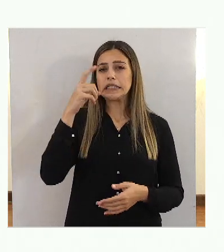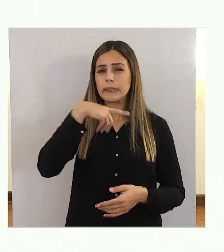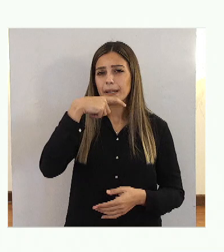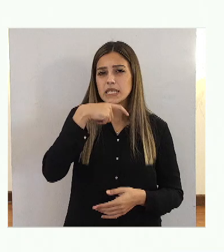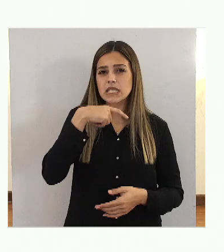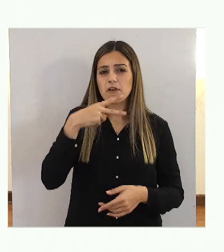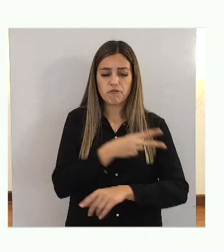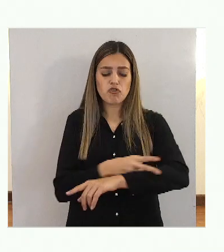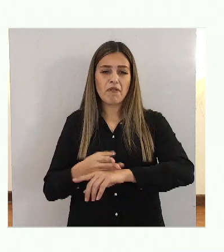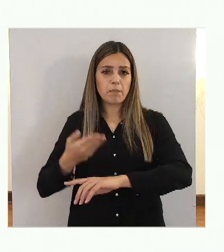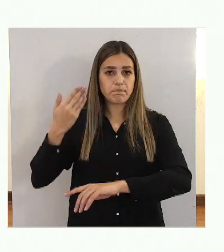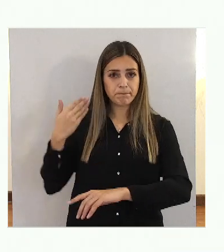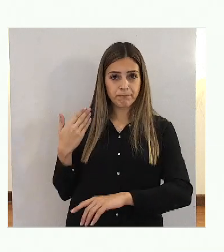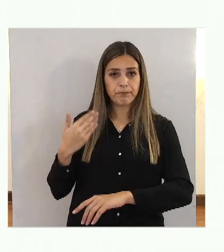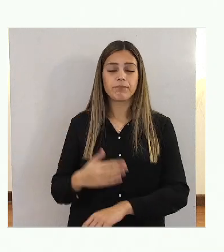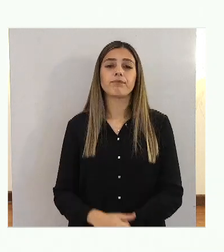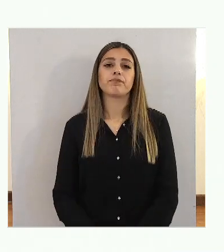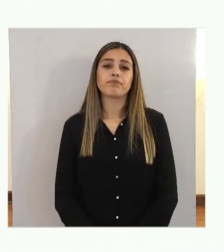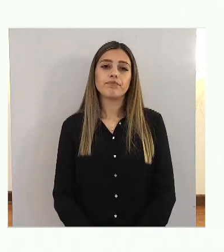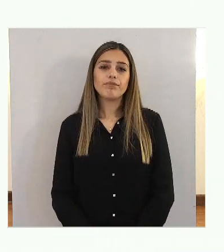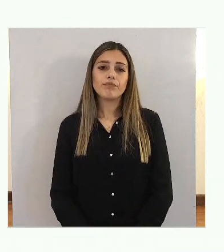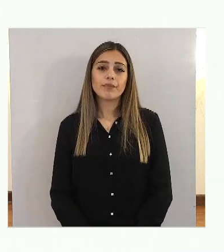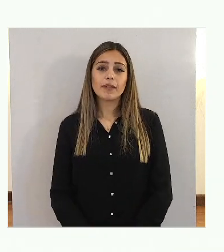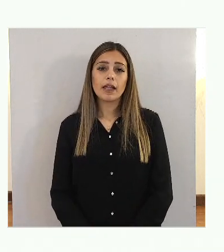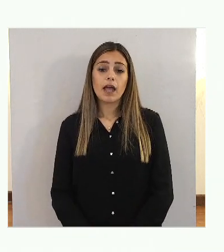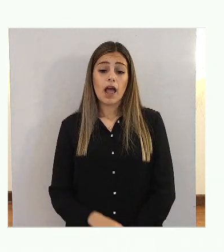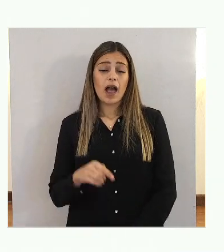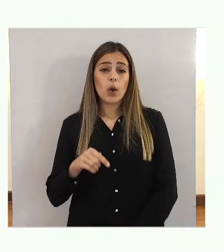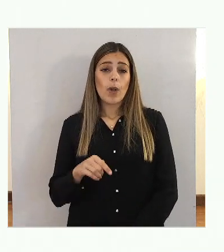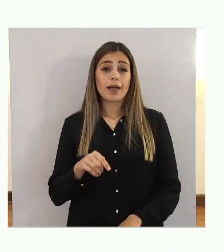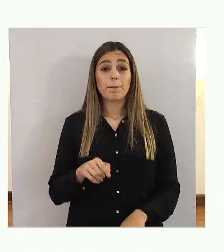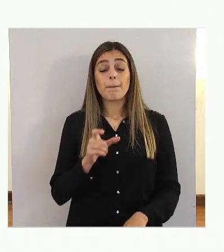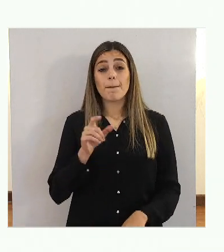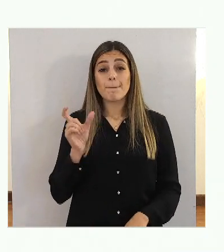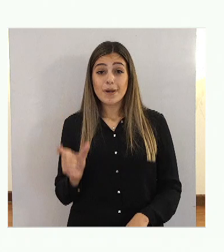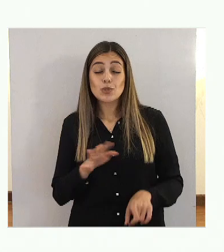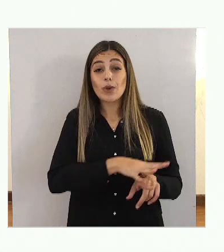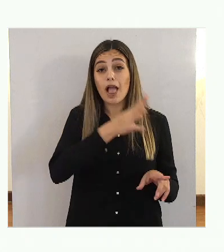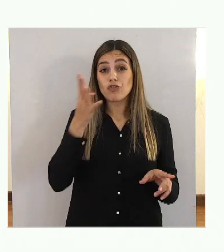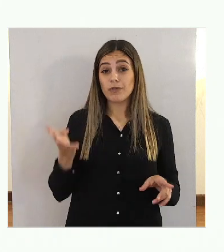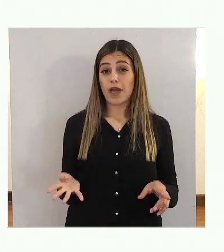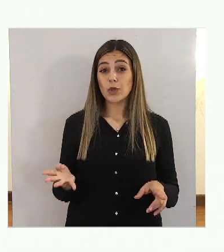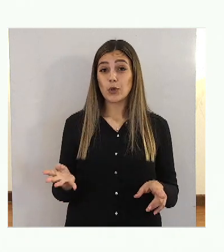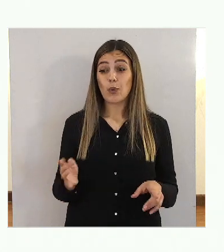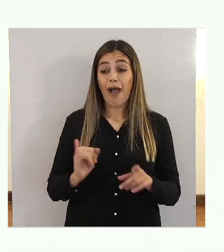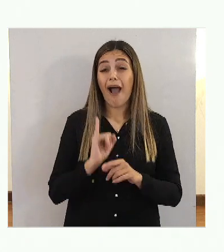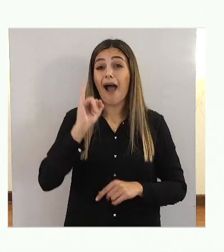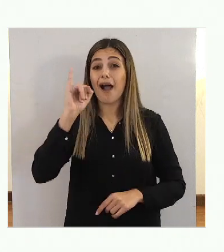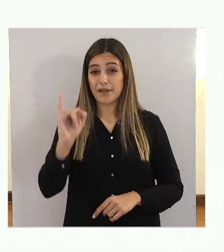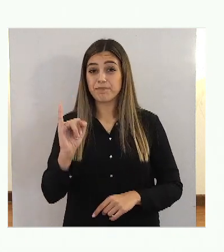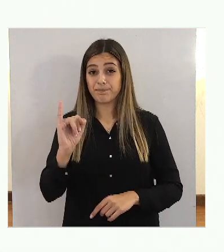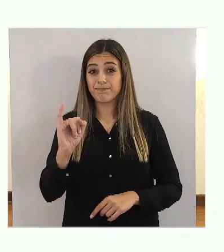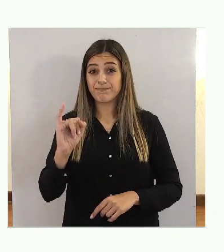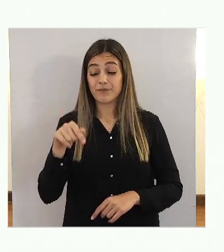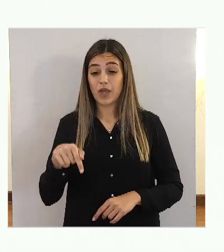weeks, where LGBTIQ persons fare worse than the general population. And these are